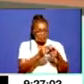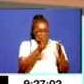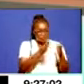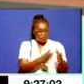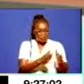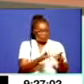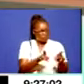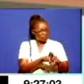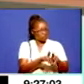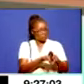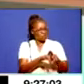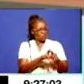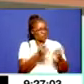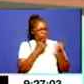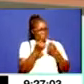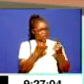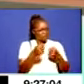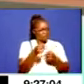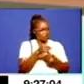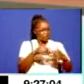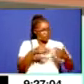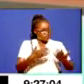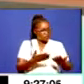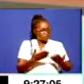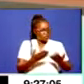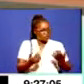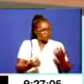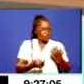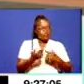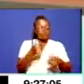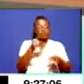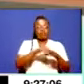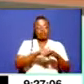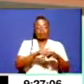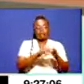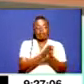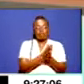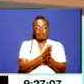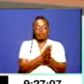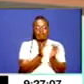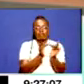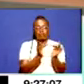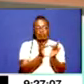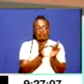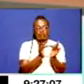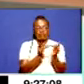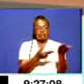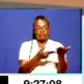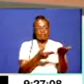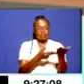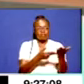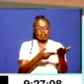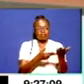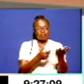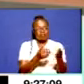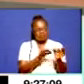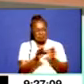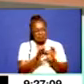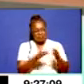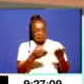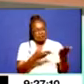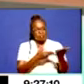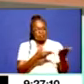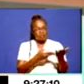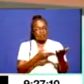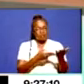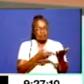you can tell us how, and you come in, you know, you come in with digital technologies. Maybe now you can tell us how technology has been at